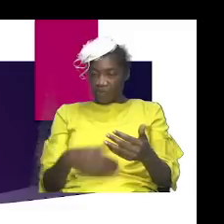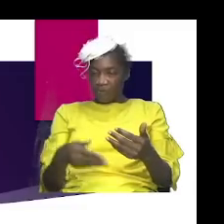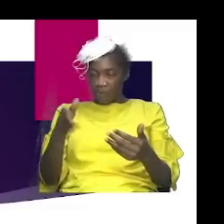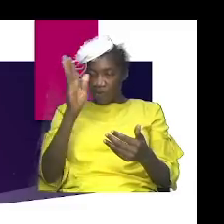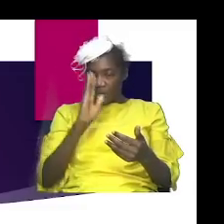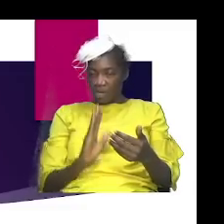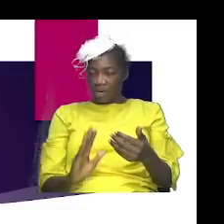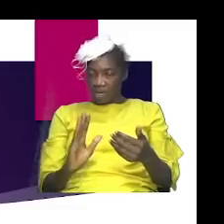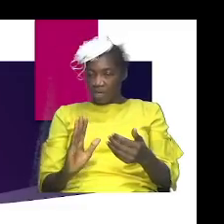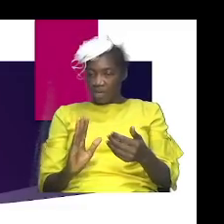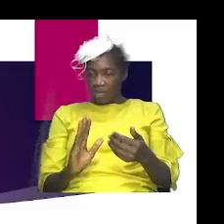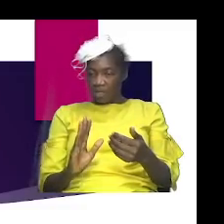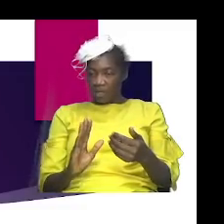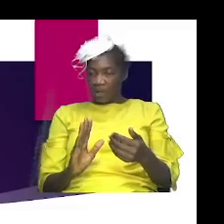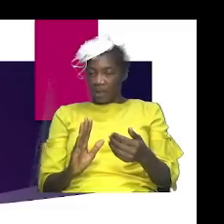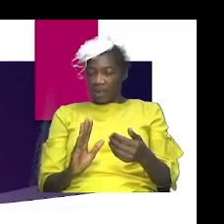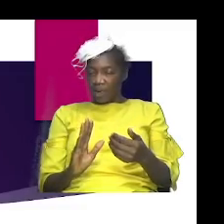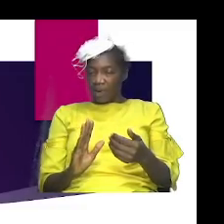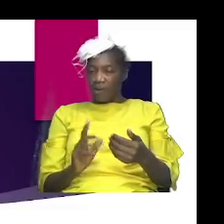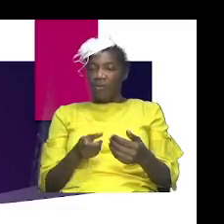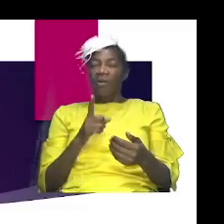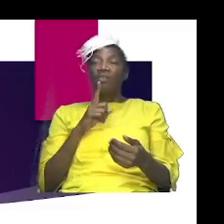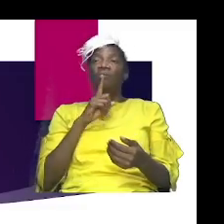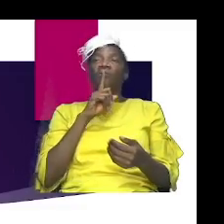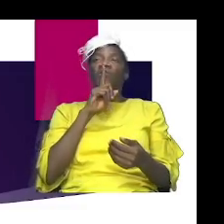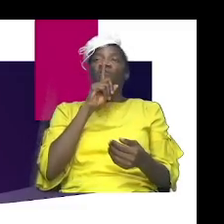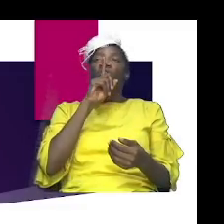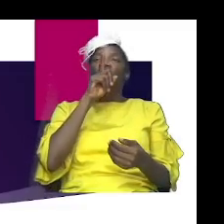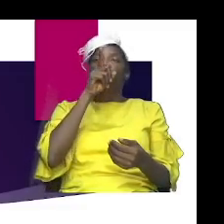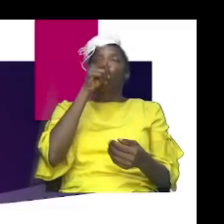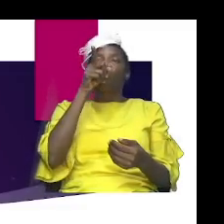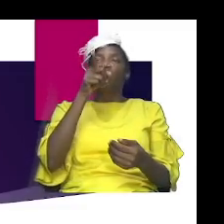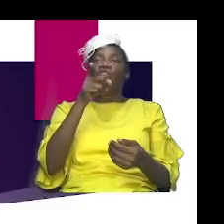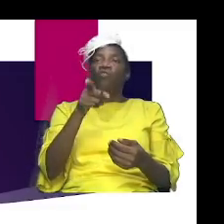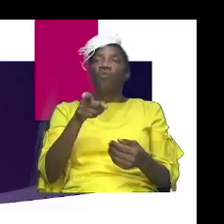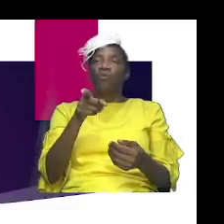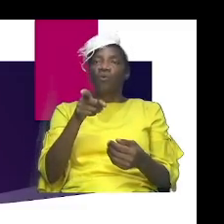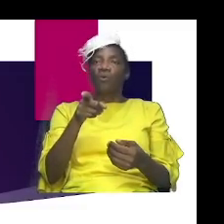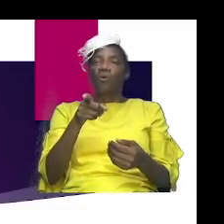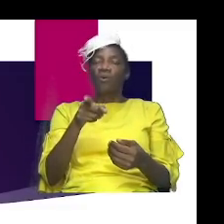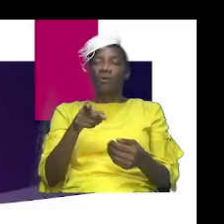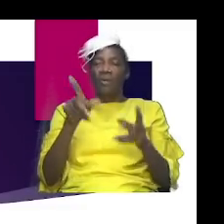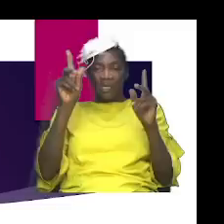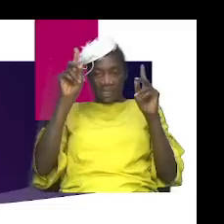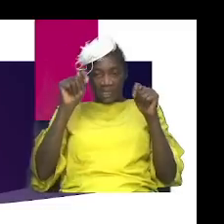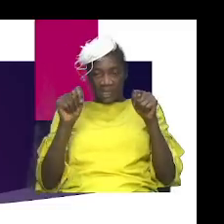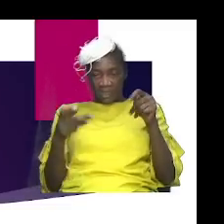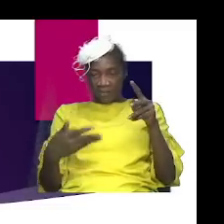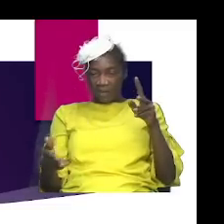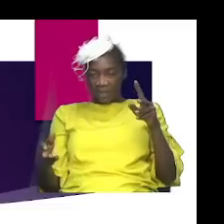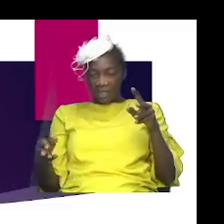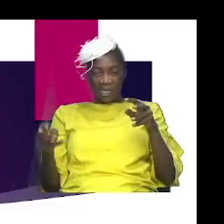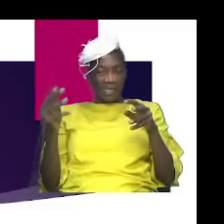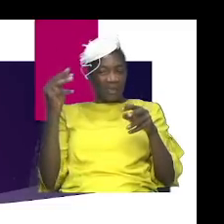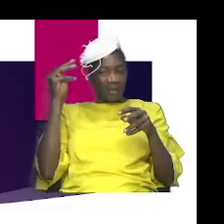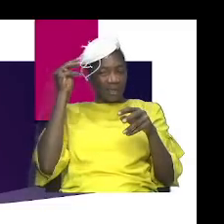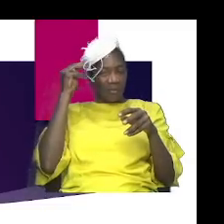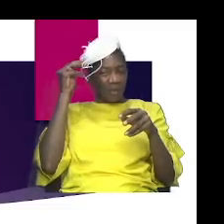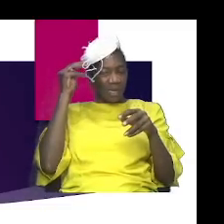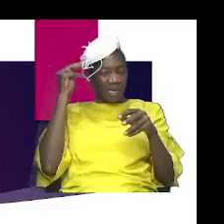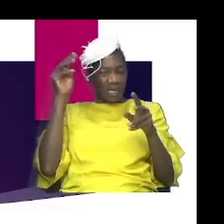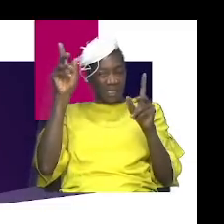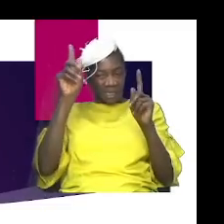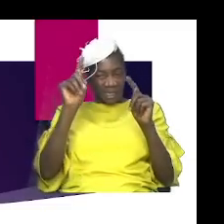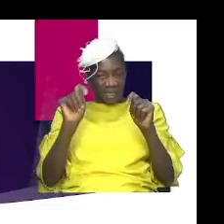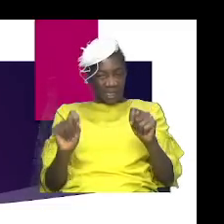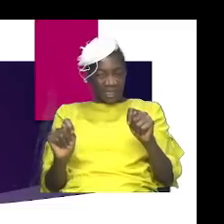to be thorough. It is going to be a test of the things that was in our mind. It is going to be a test of what